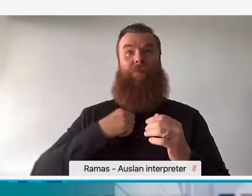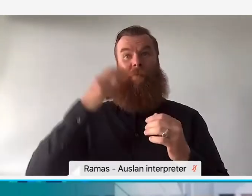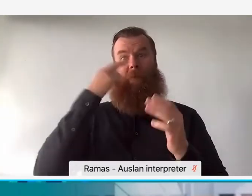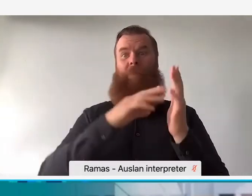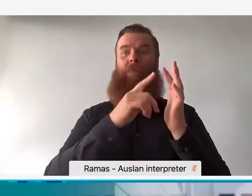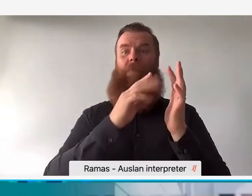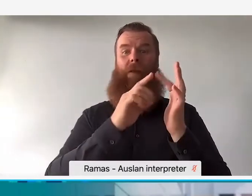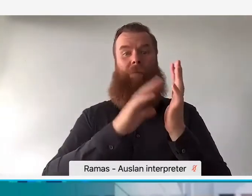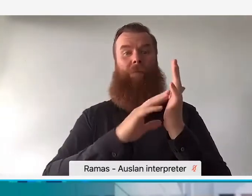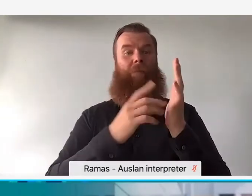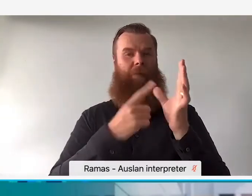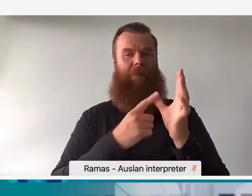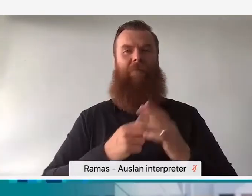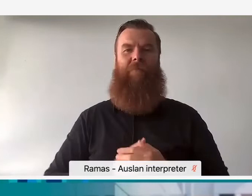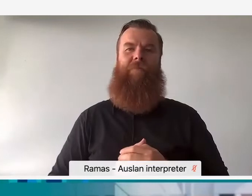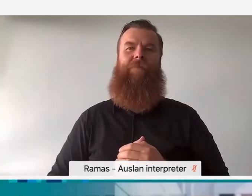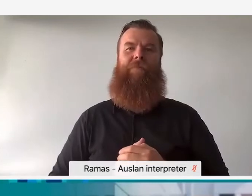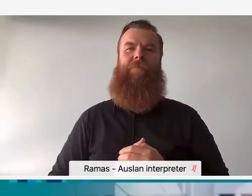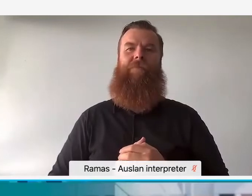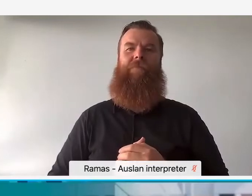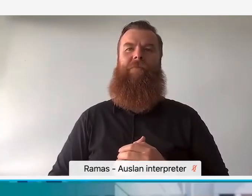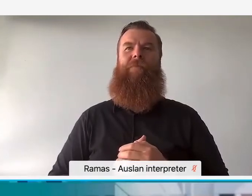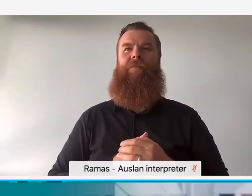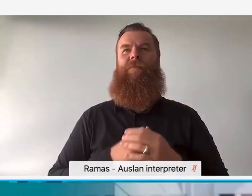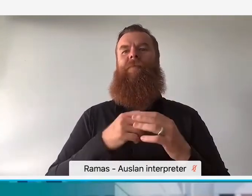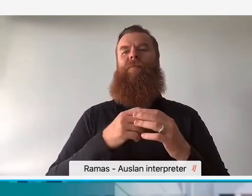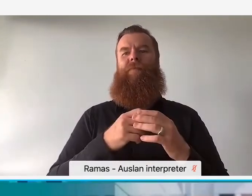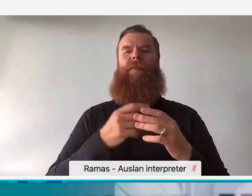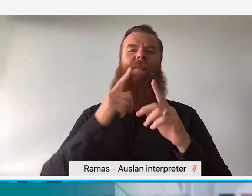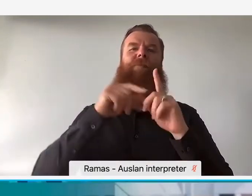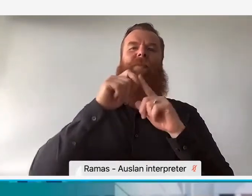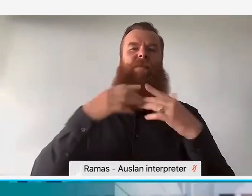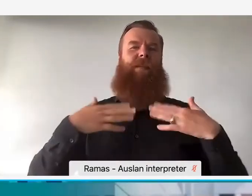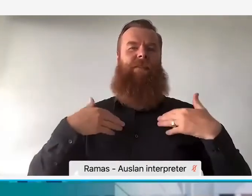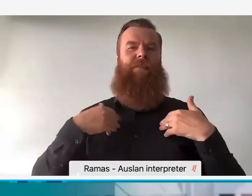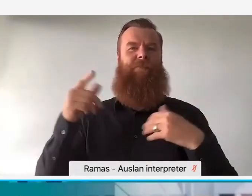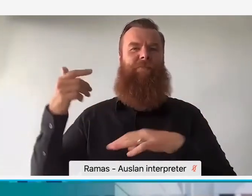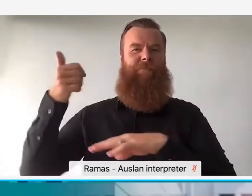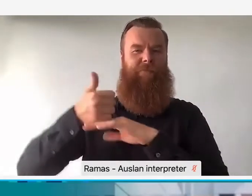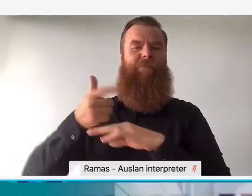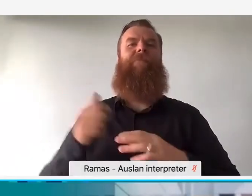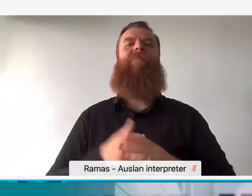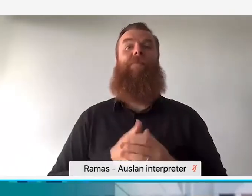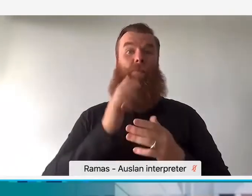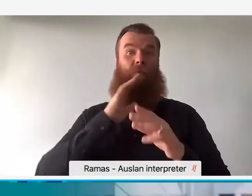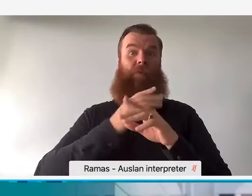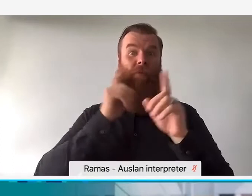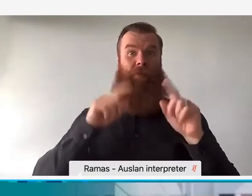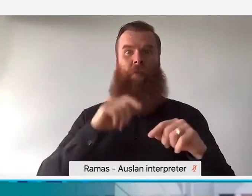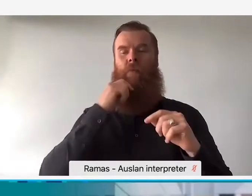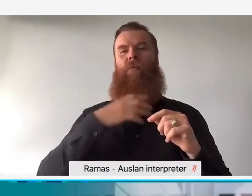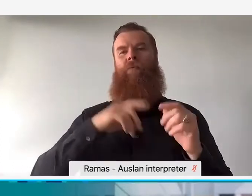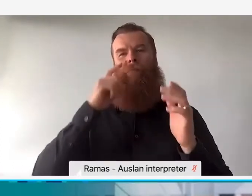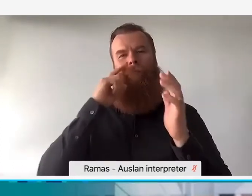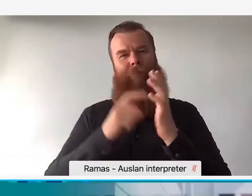Workforce Branch at the Department of Health. Before we begin today, I'd like to acknowledge the traditional owners on the lands